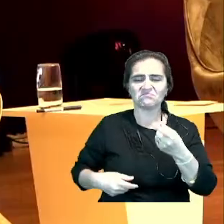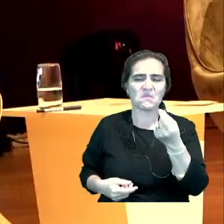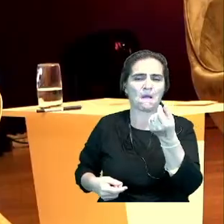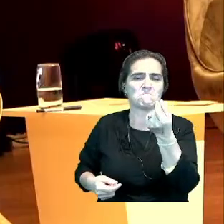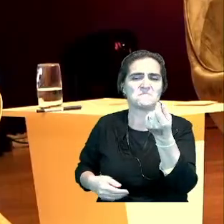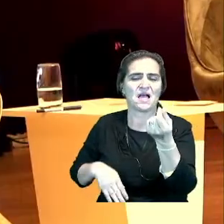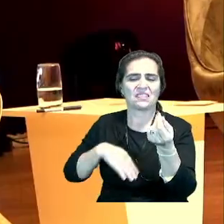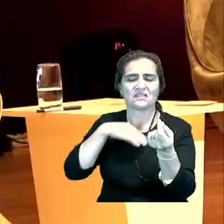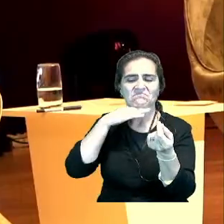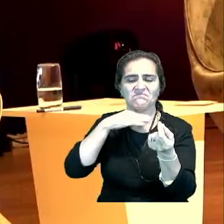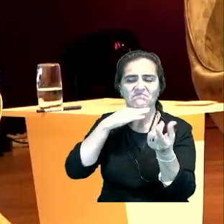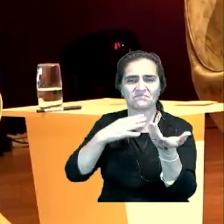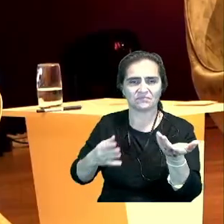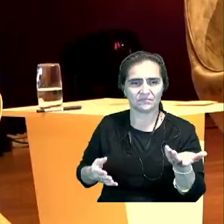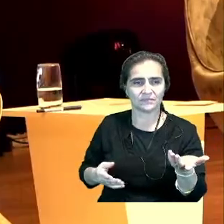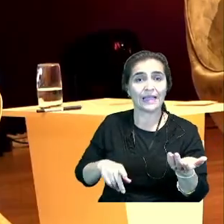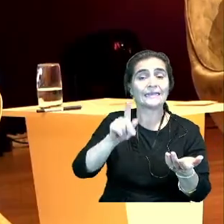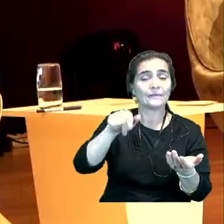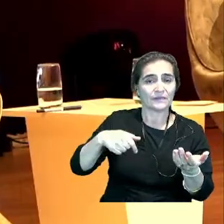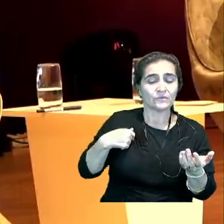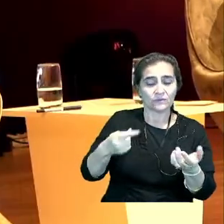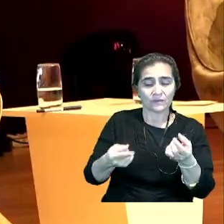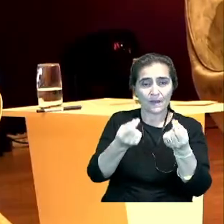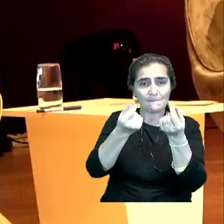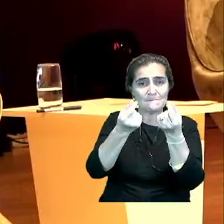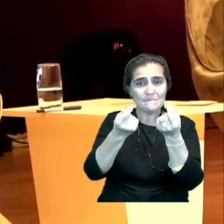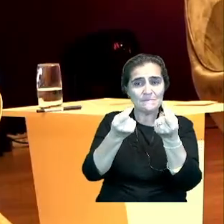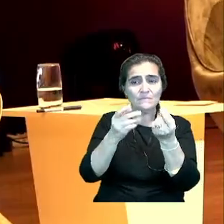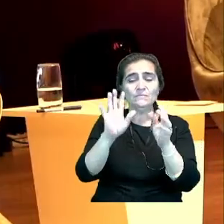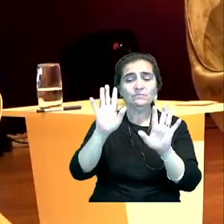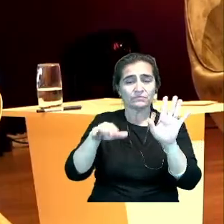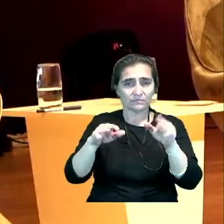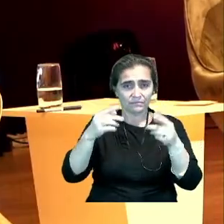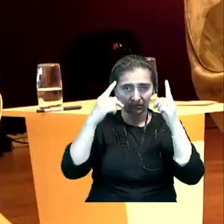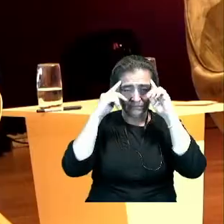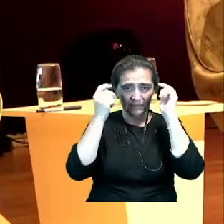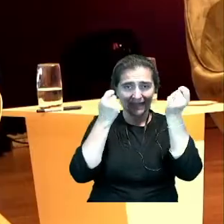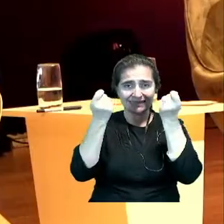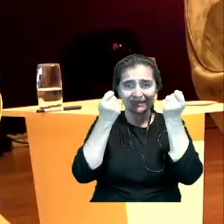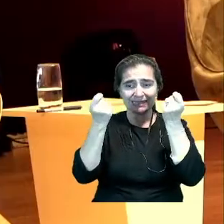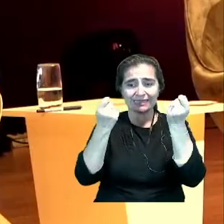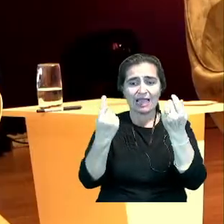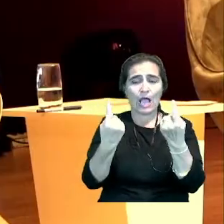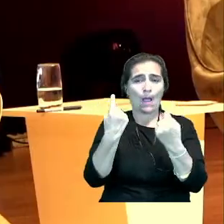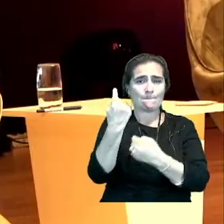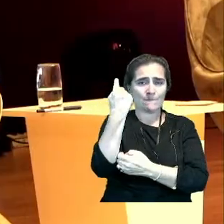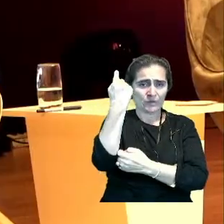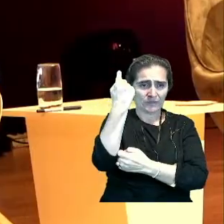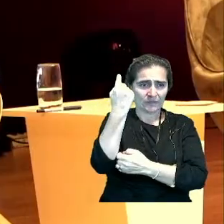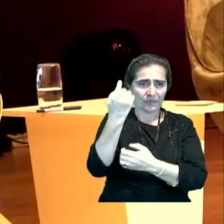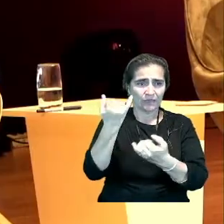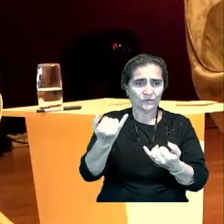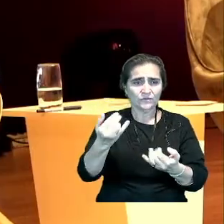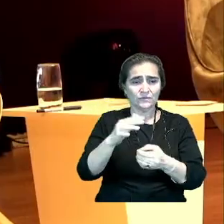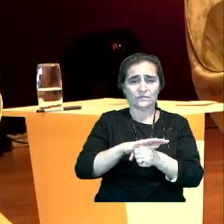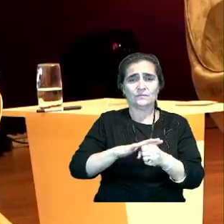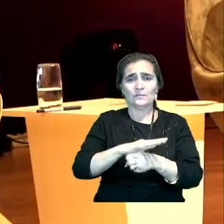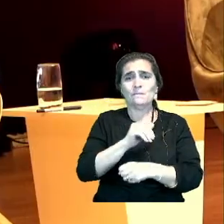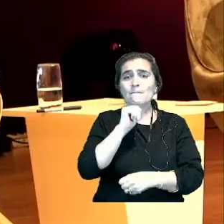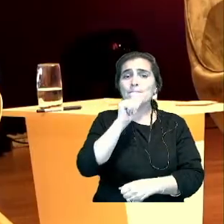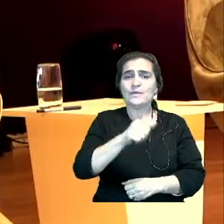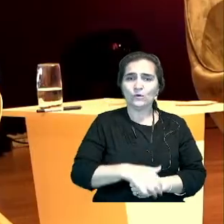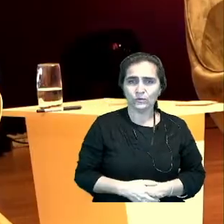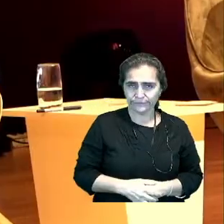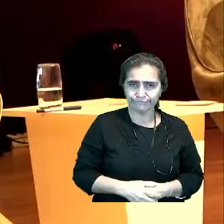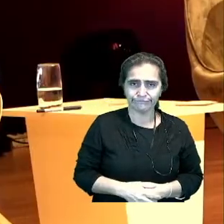others. We have seen how the ill practice of being able to go through a political strategy and how it's making us be in a